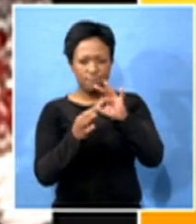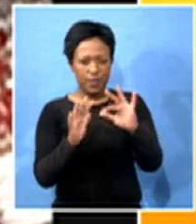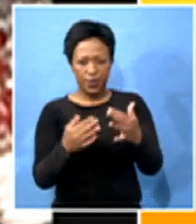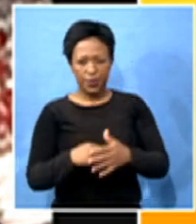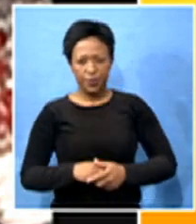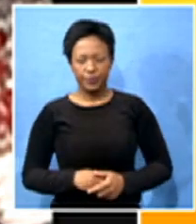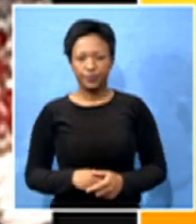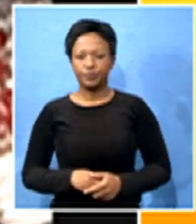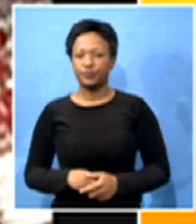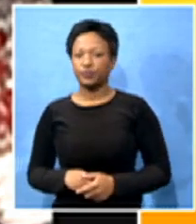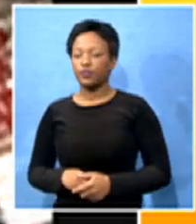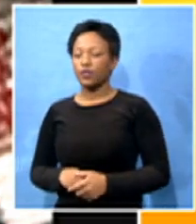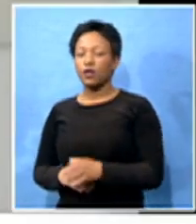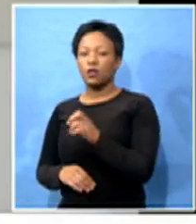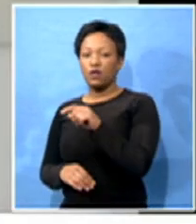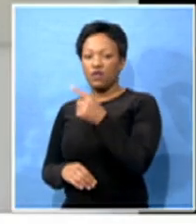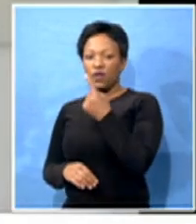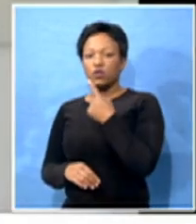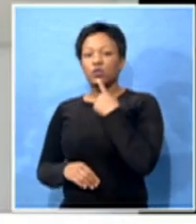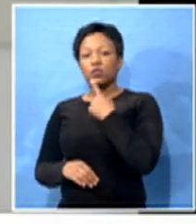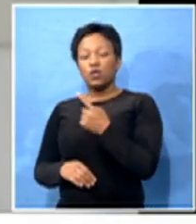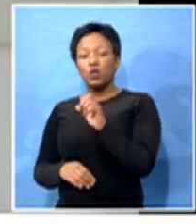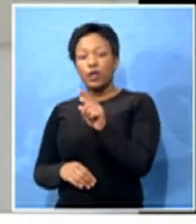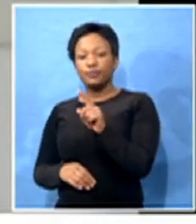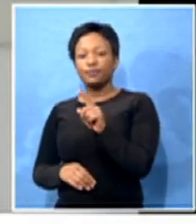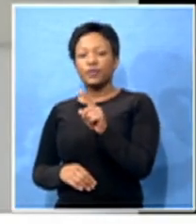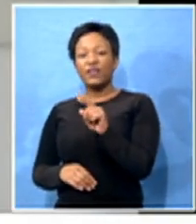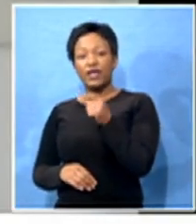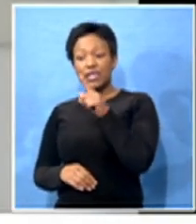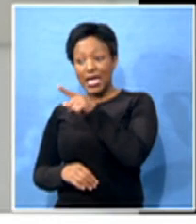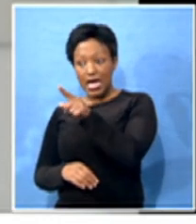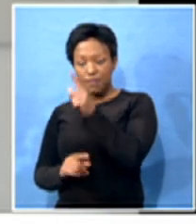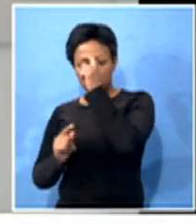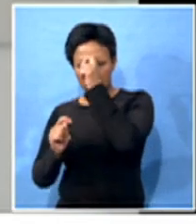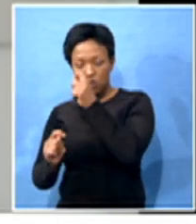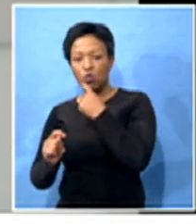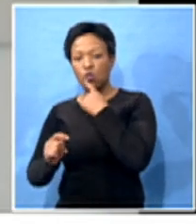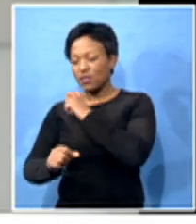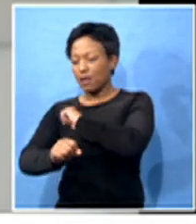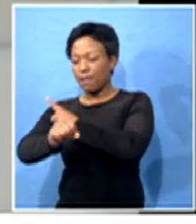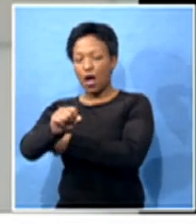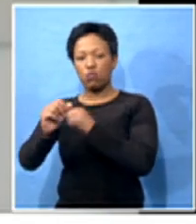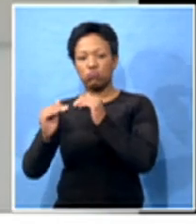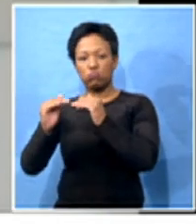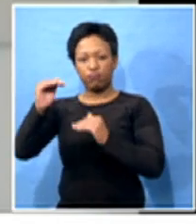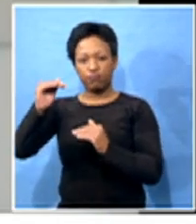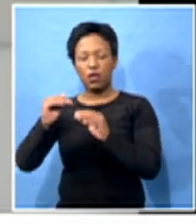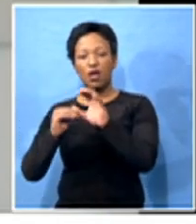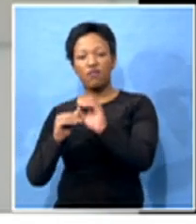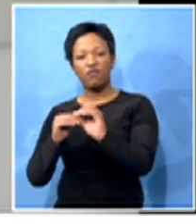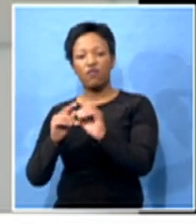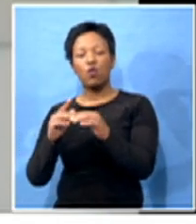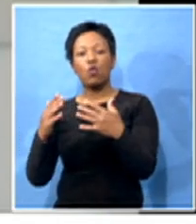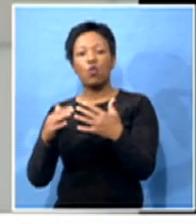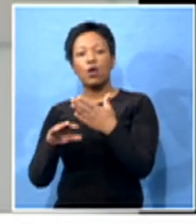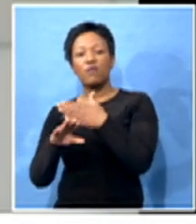Firstly, is to recognize there's a power imbalance, right? And that the stories that Susan and them write about, their life stories, is